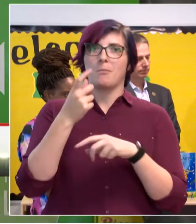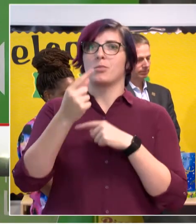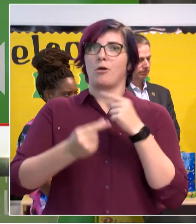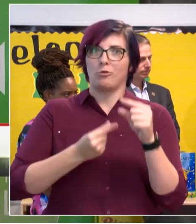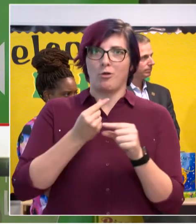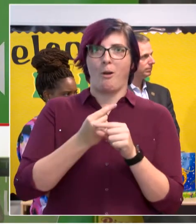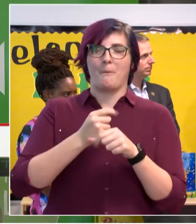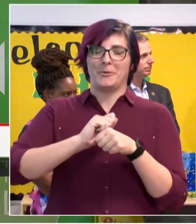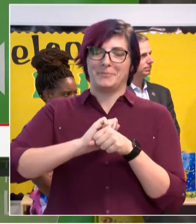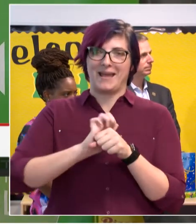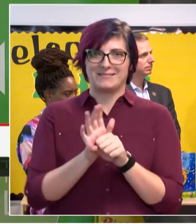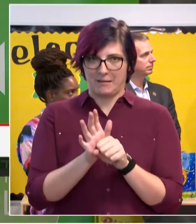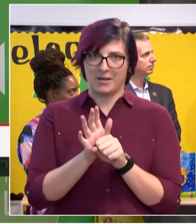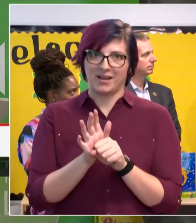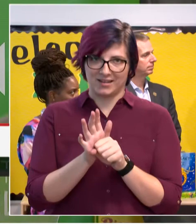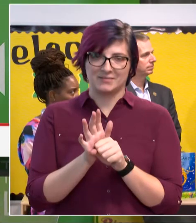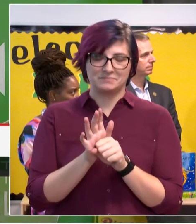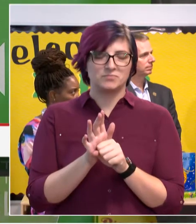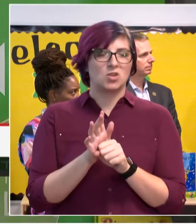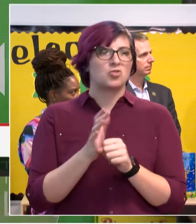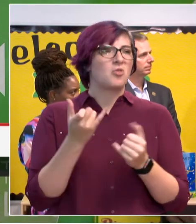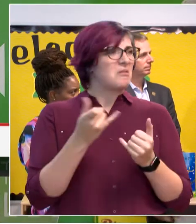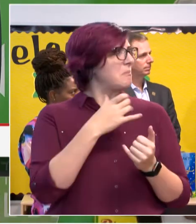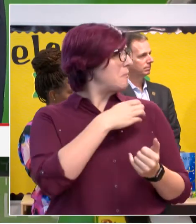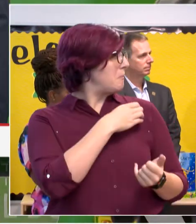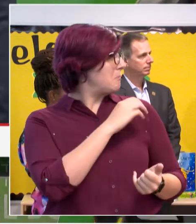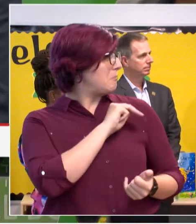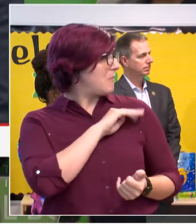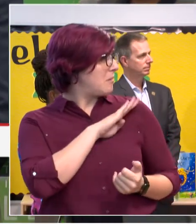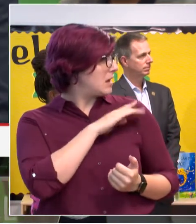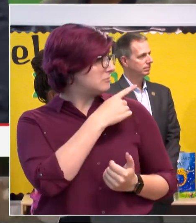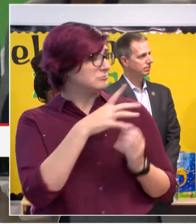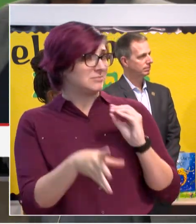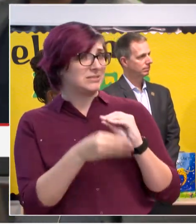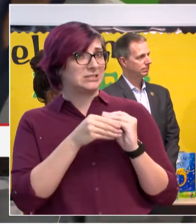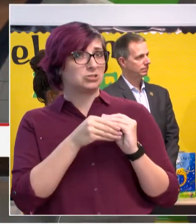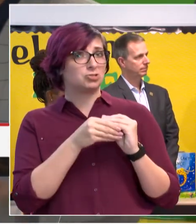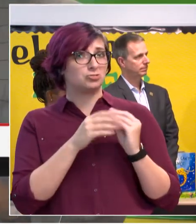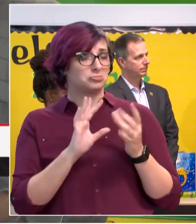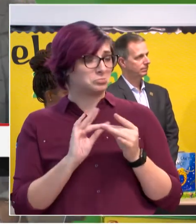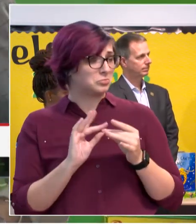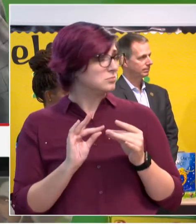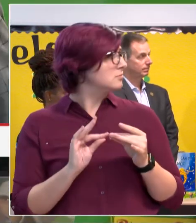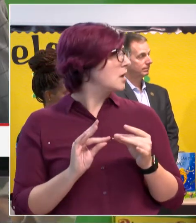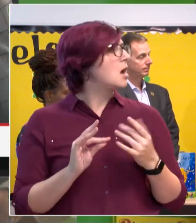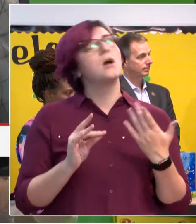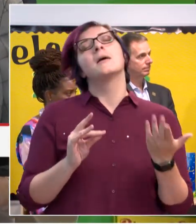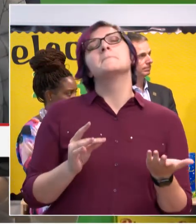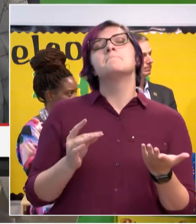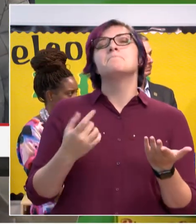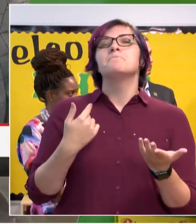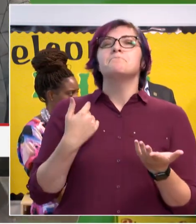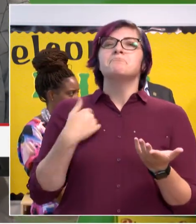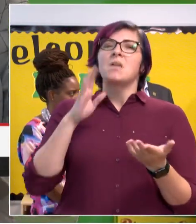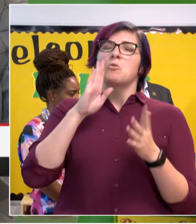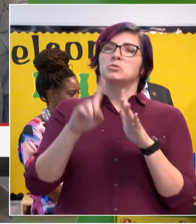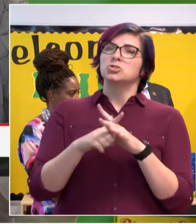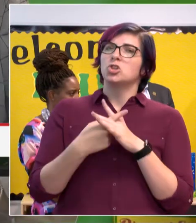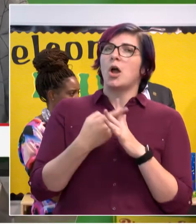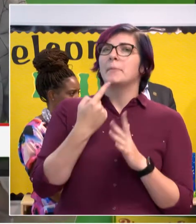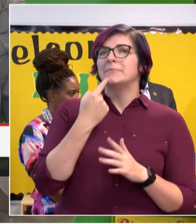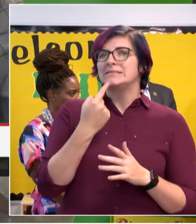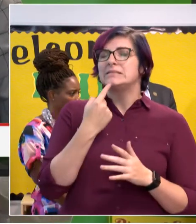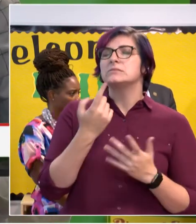And I would defer back to the mayor to see if you have any additional remarks. Well, I will start by